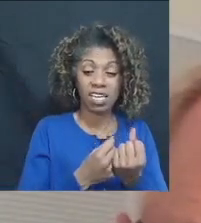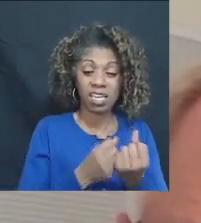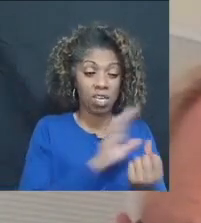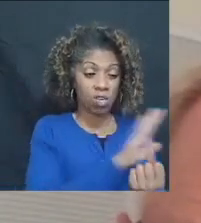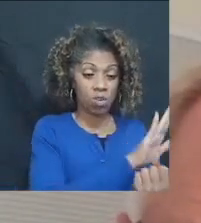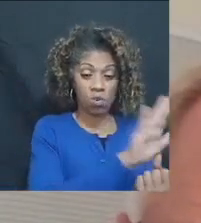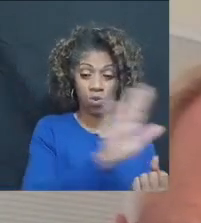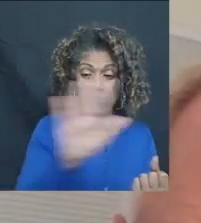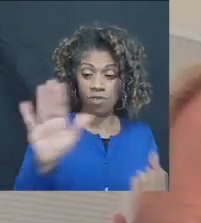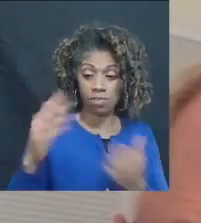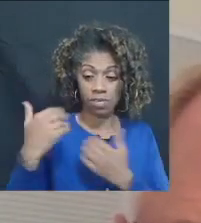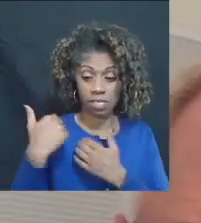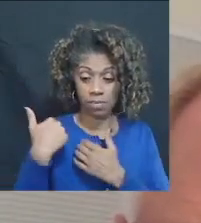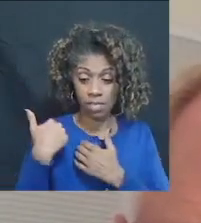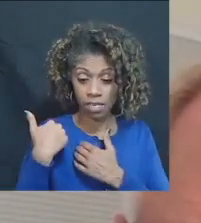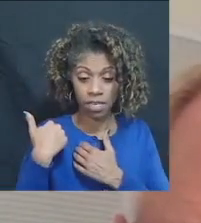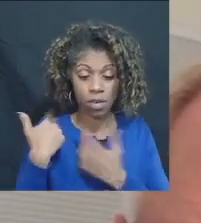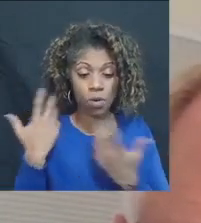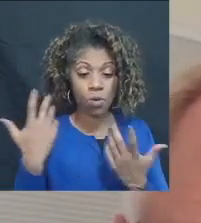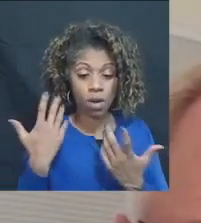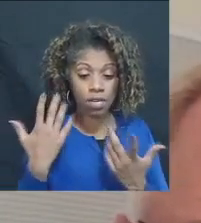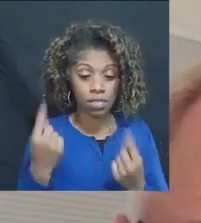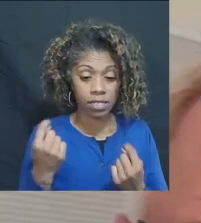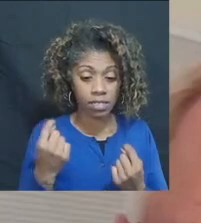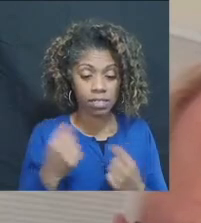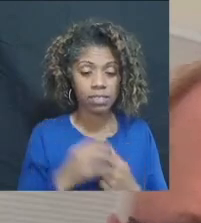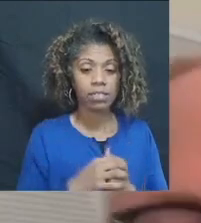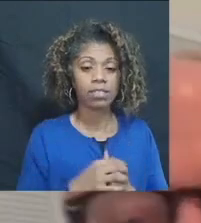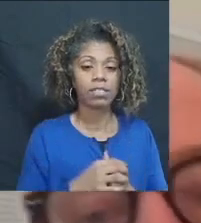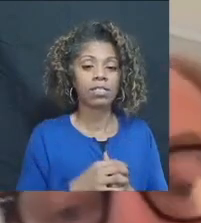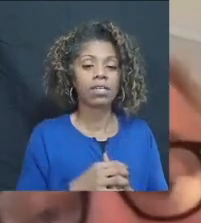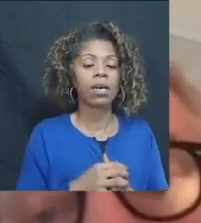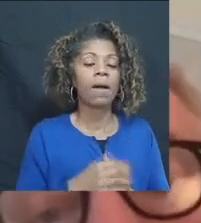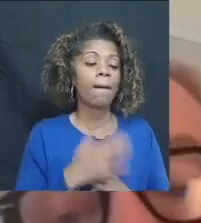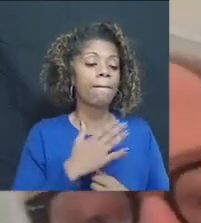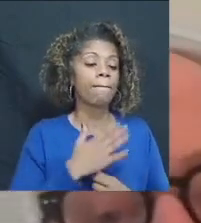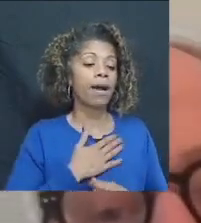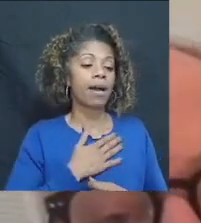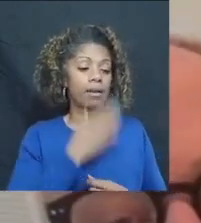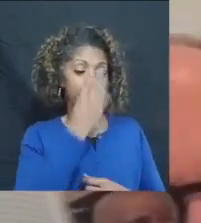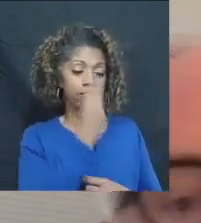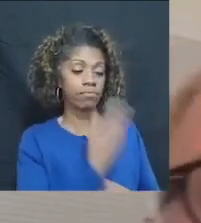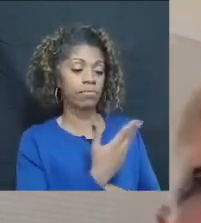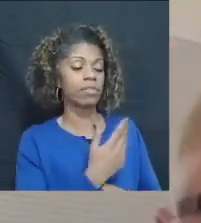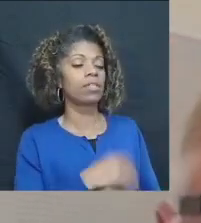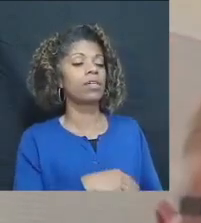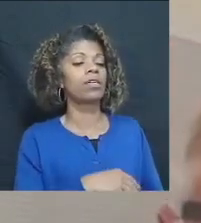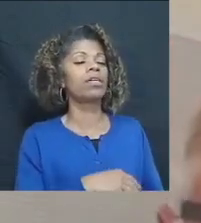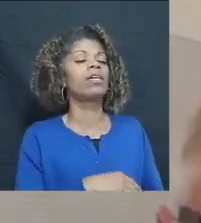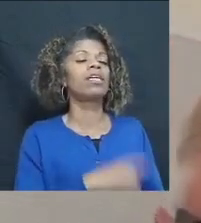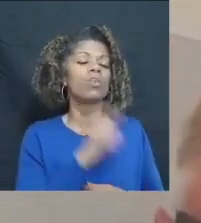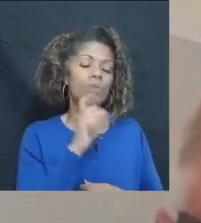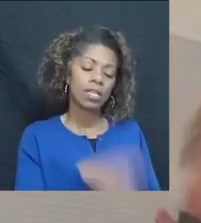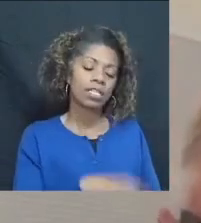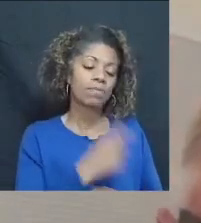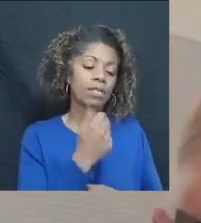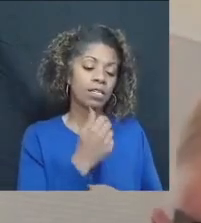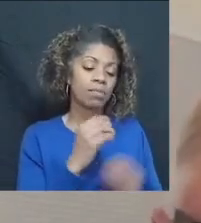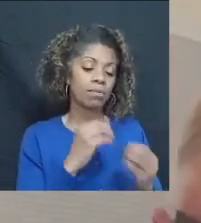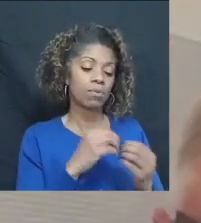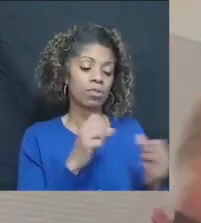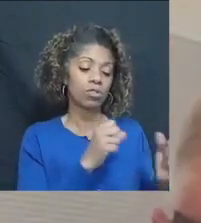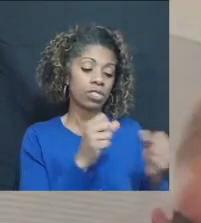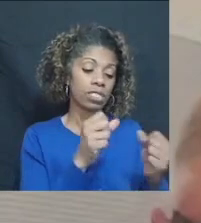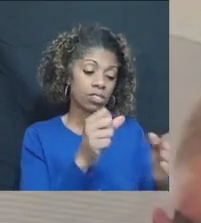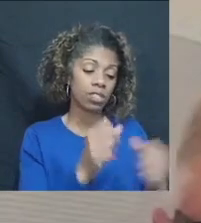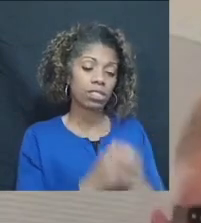companies, I would say to them, be strategic about where they put those dollars in their communities or in their states. Make